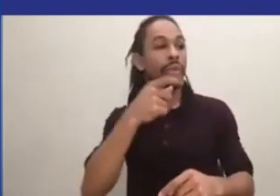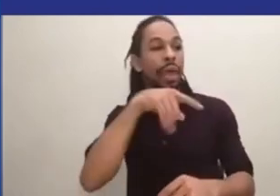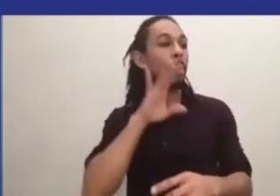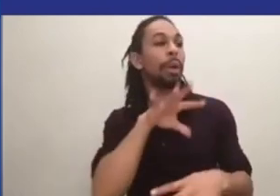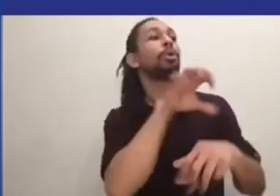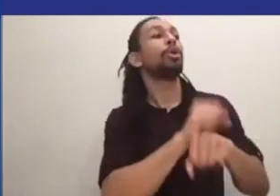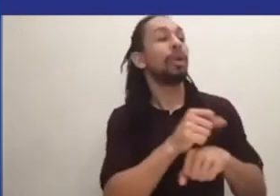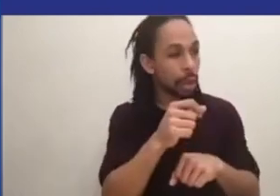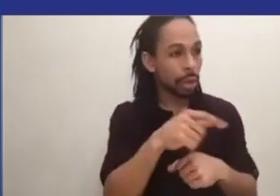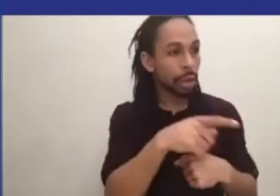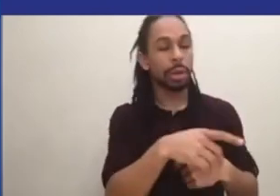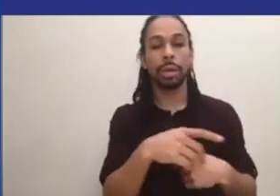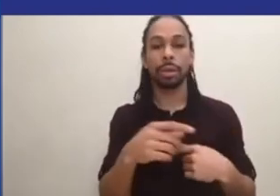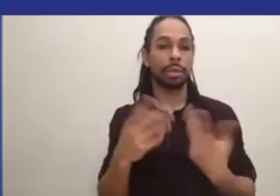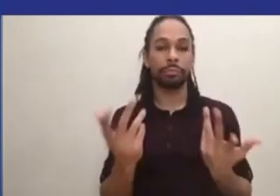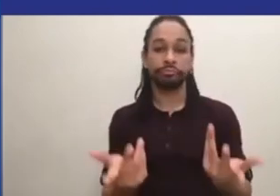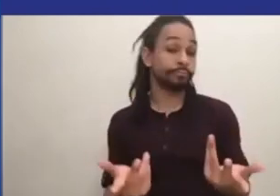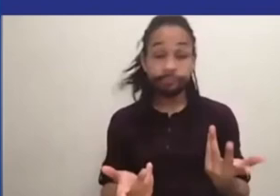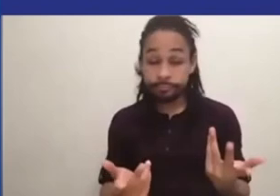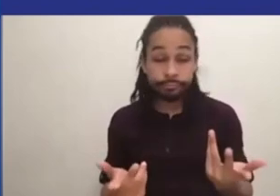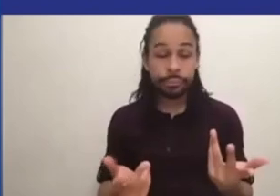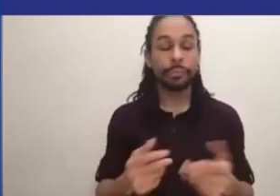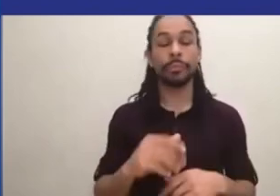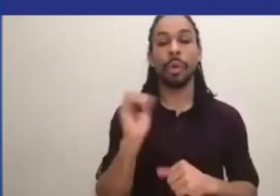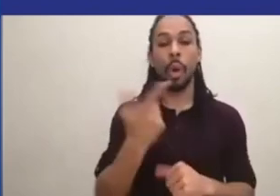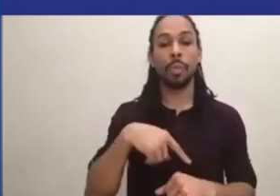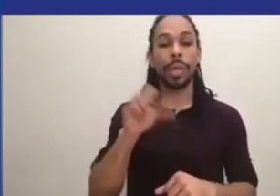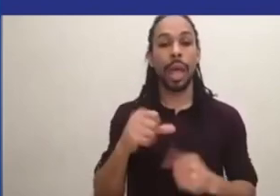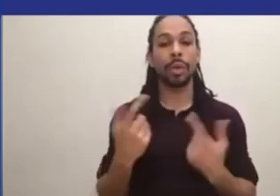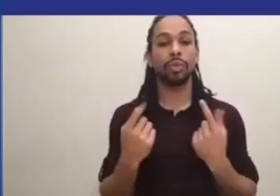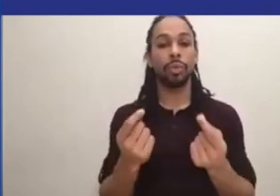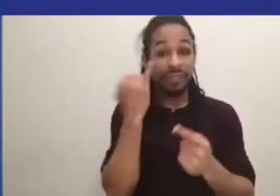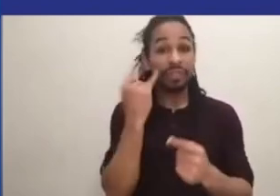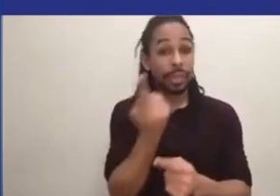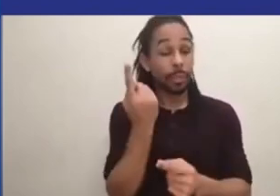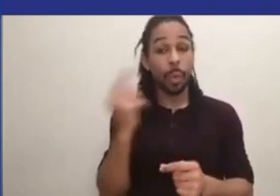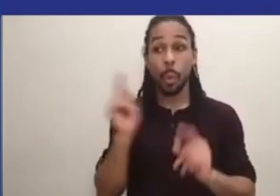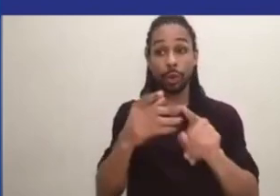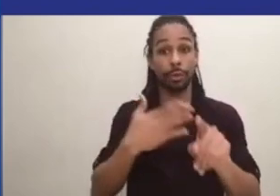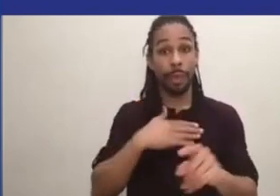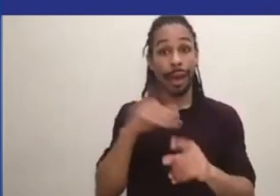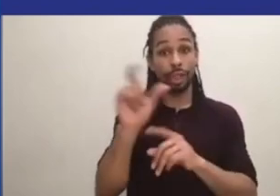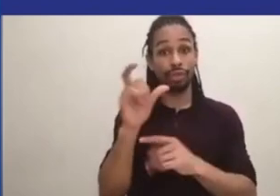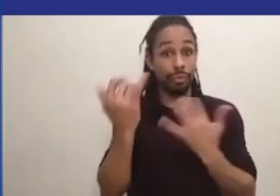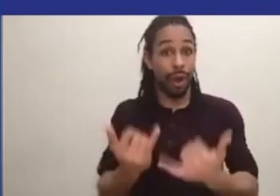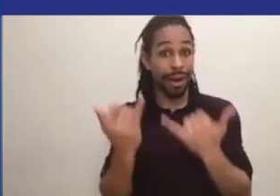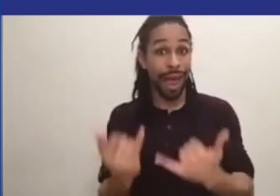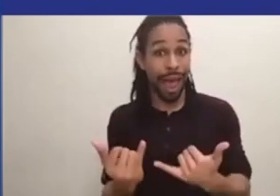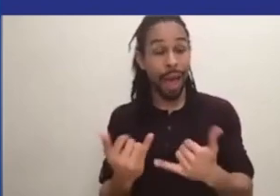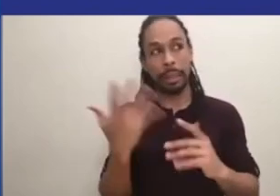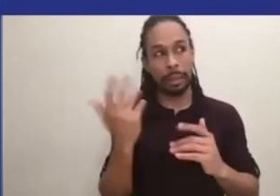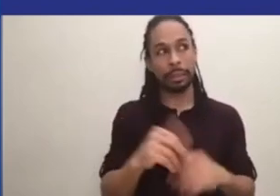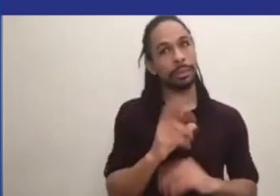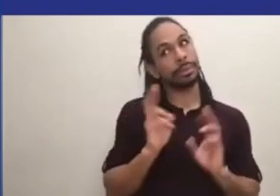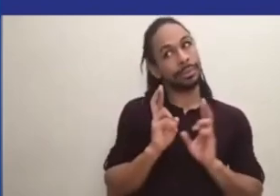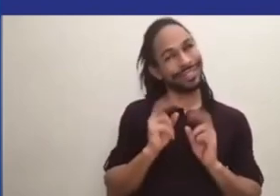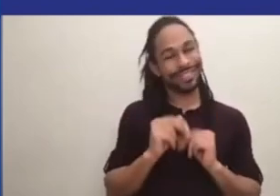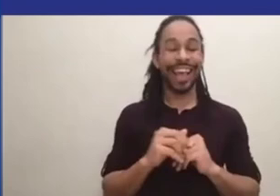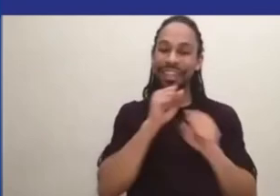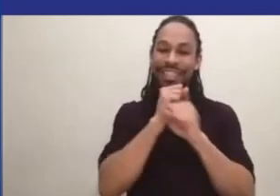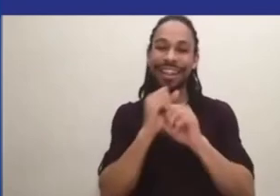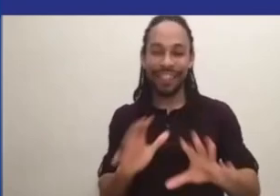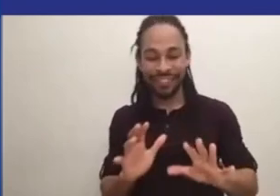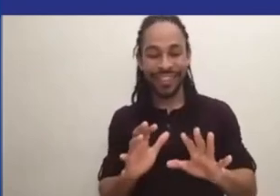is be, like if someone went to my Instagram right now and stuff, knock on wood, there's nothing, you